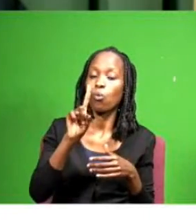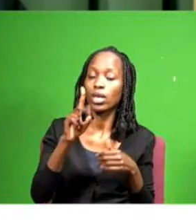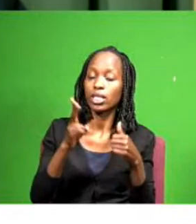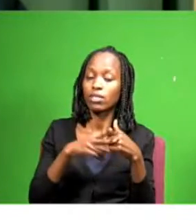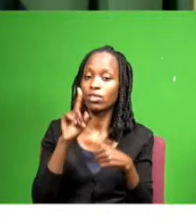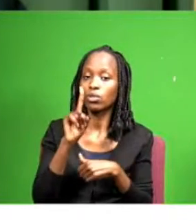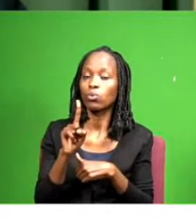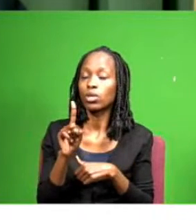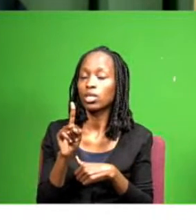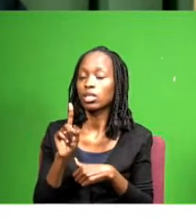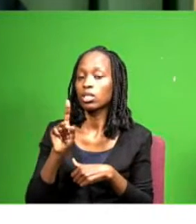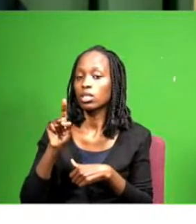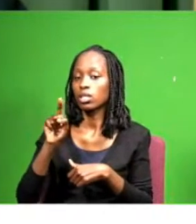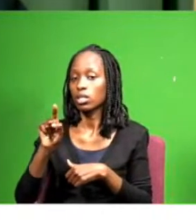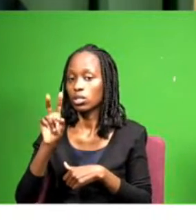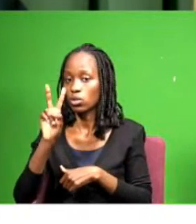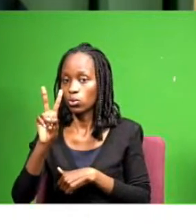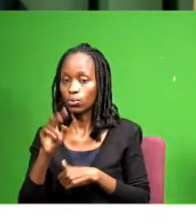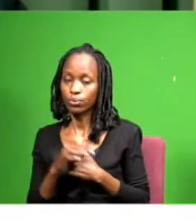171(2),